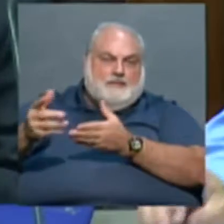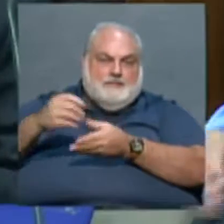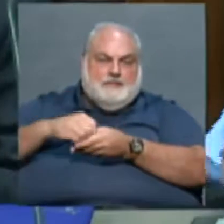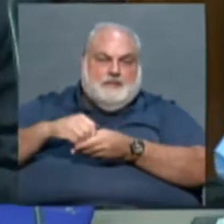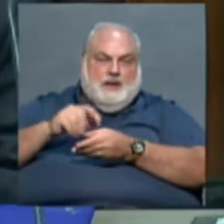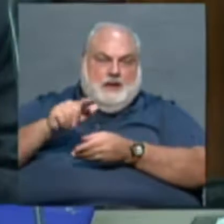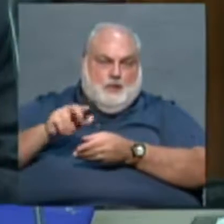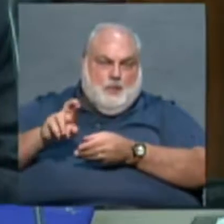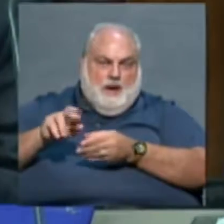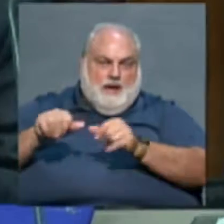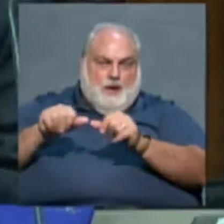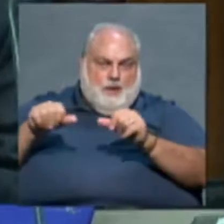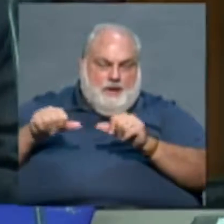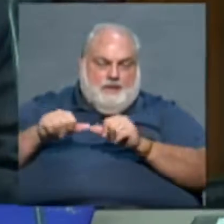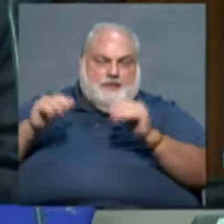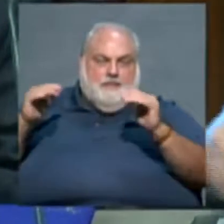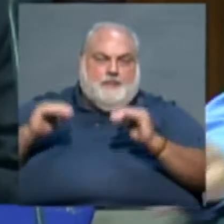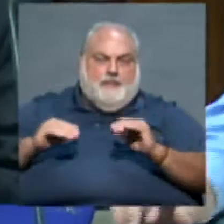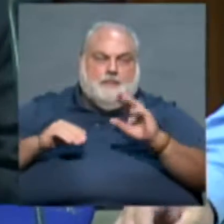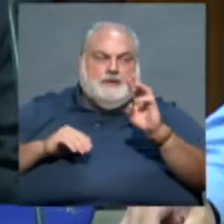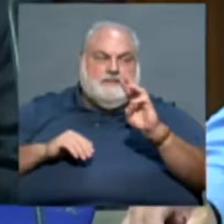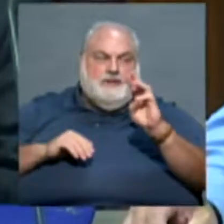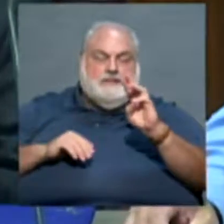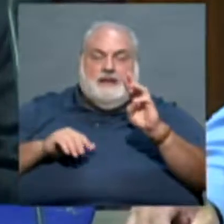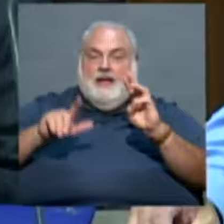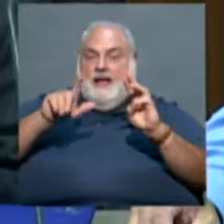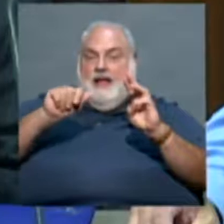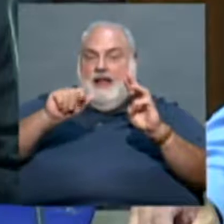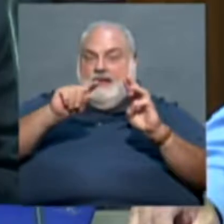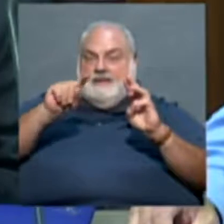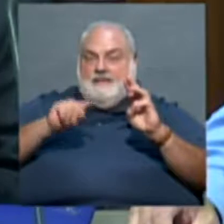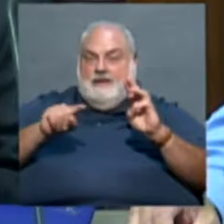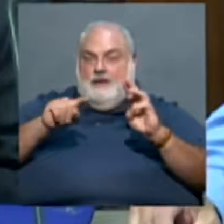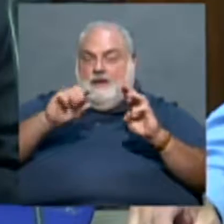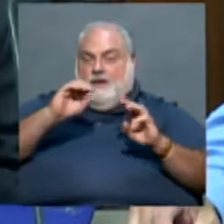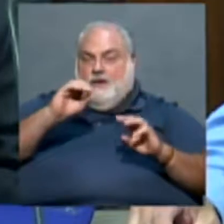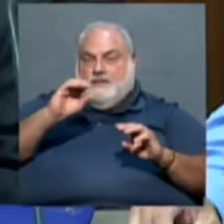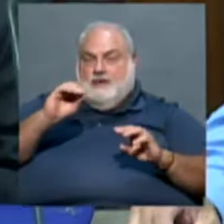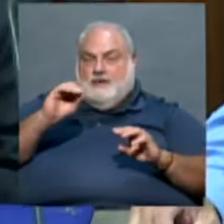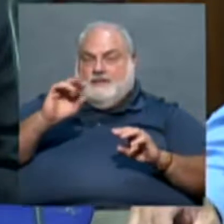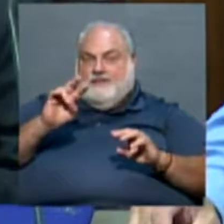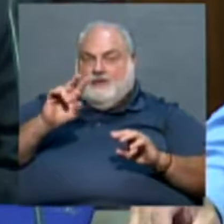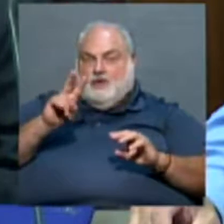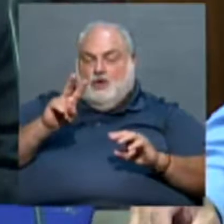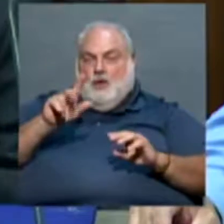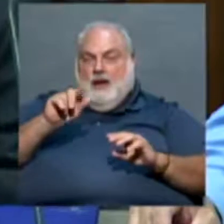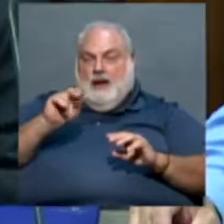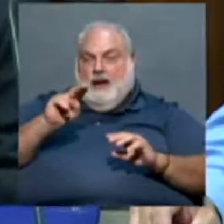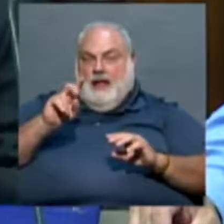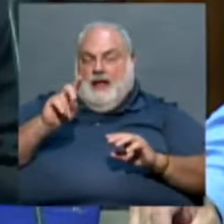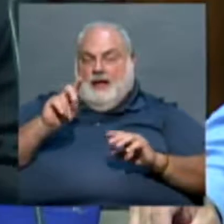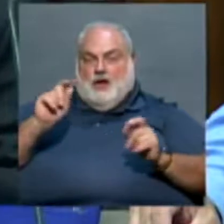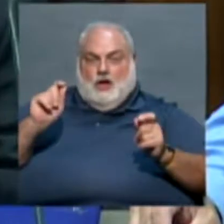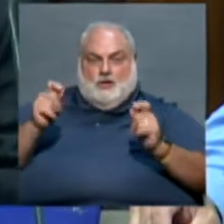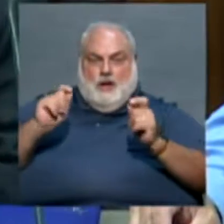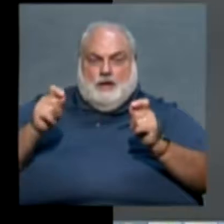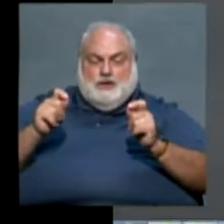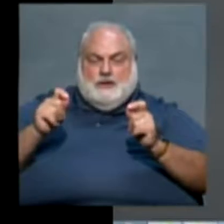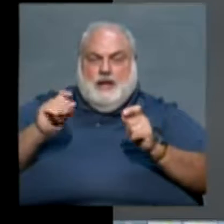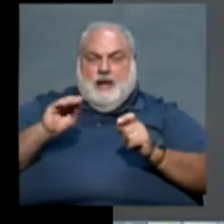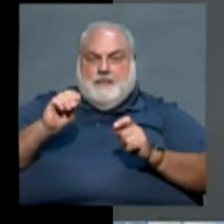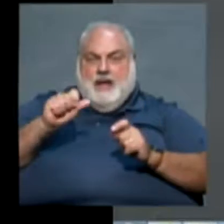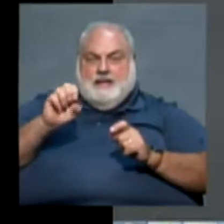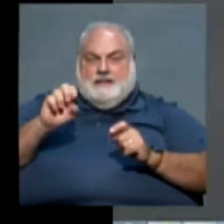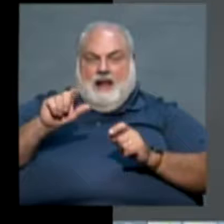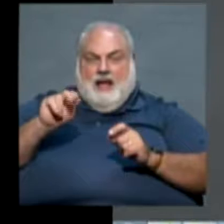requested. And item number 6, LA 0072, land alteration variance 5808 Baseline